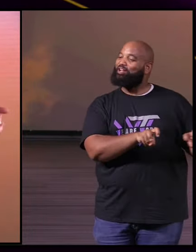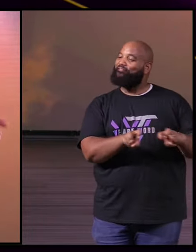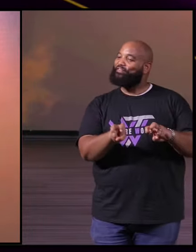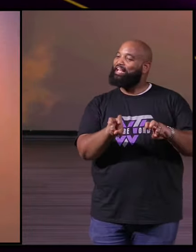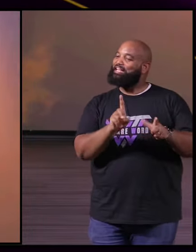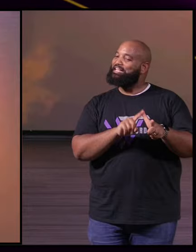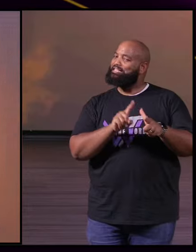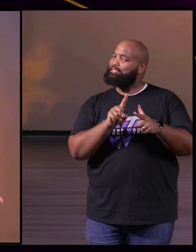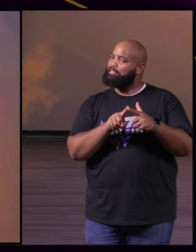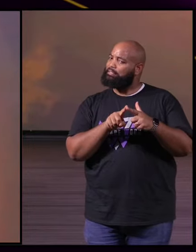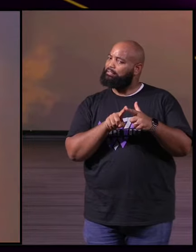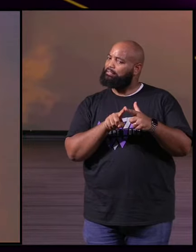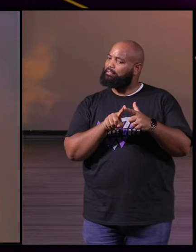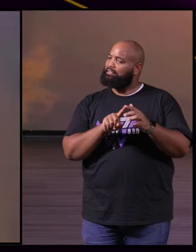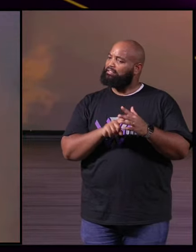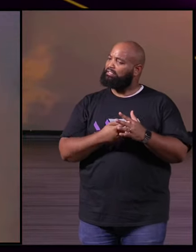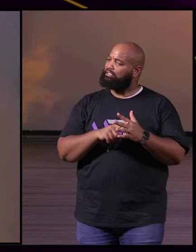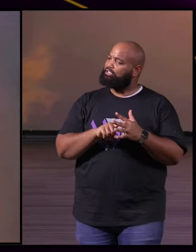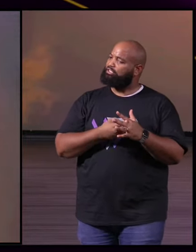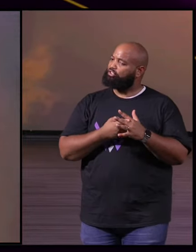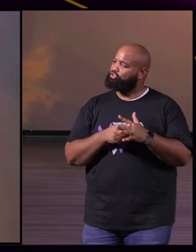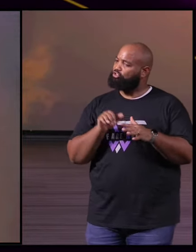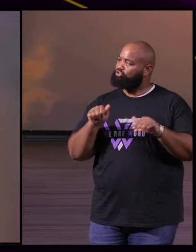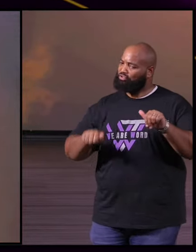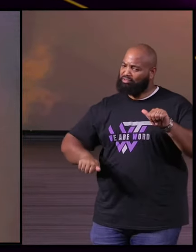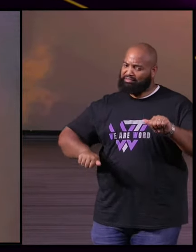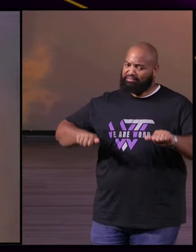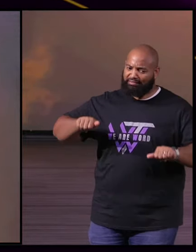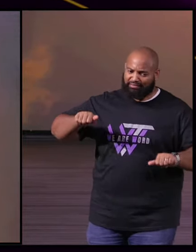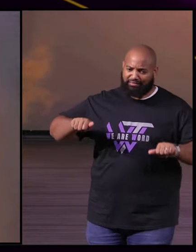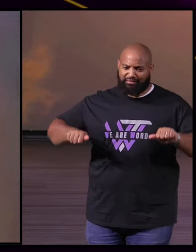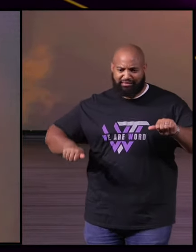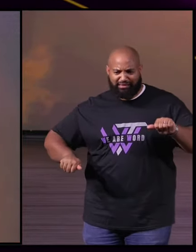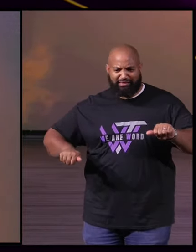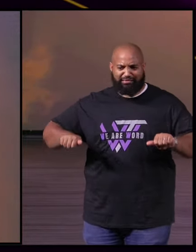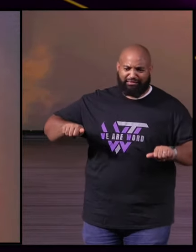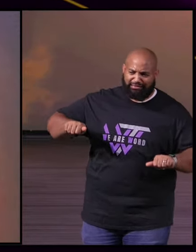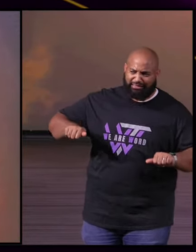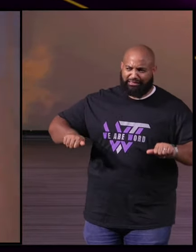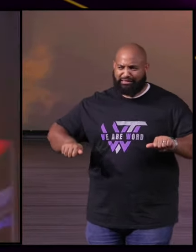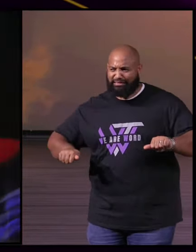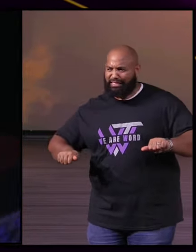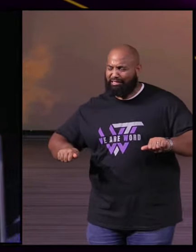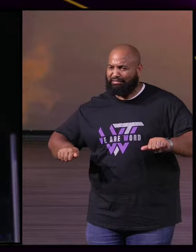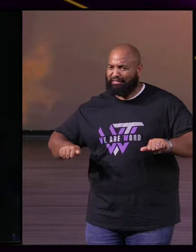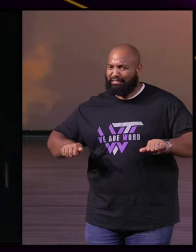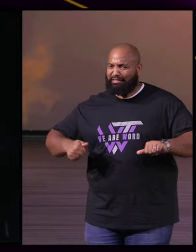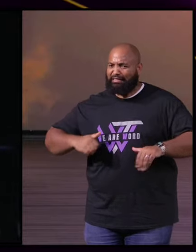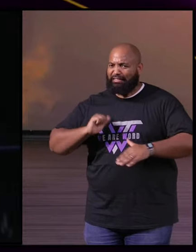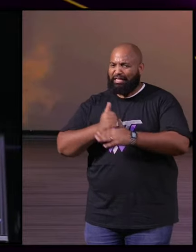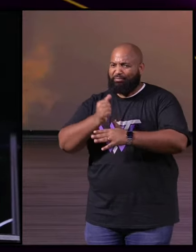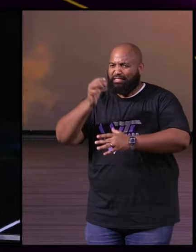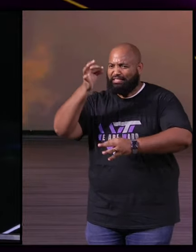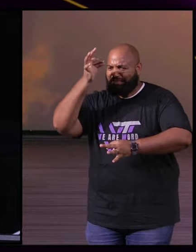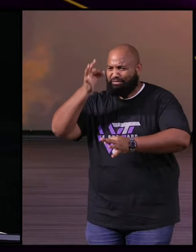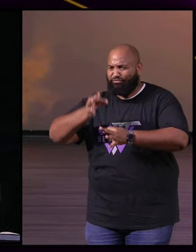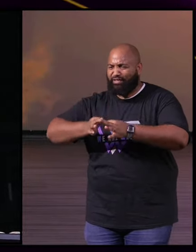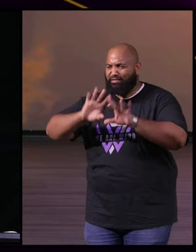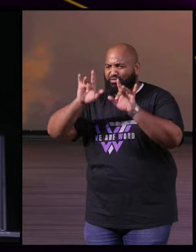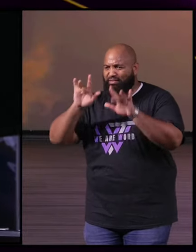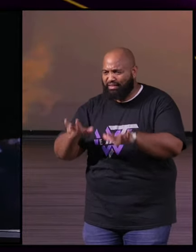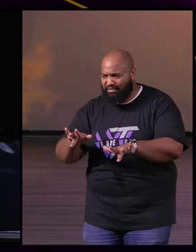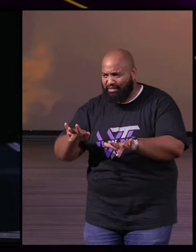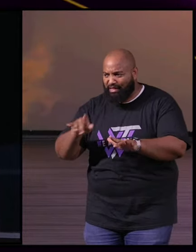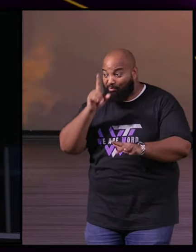And then he starts to get his faith tested and tried. Because he gets to